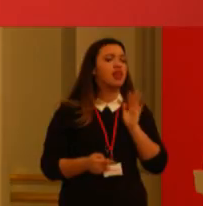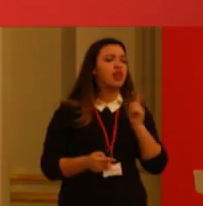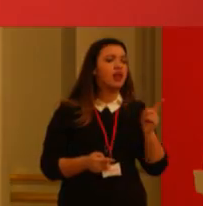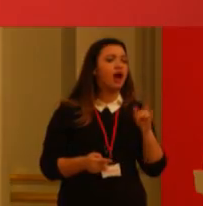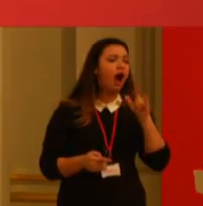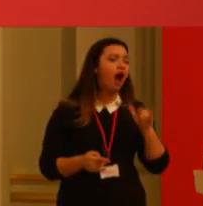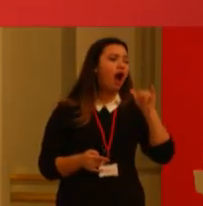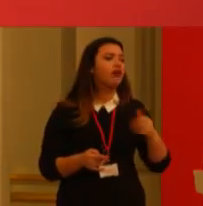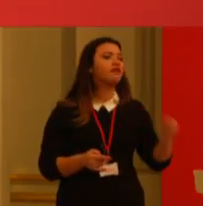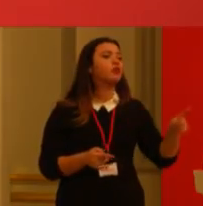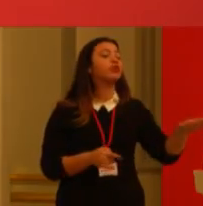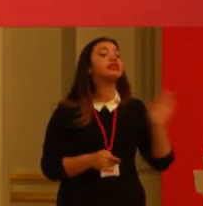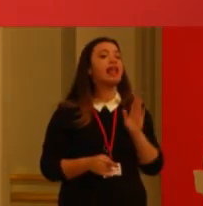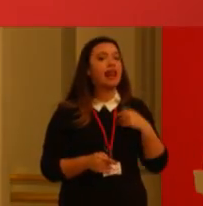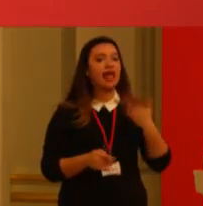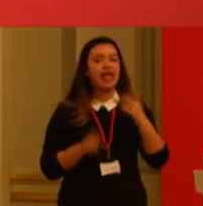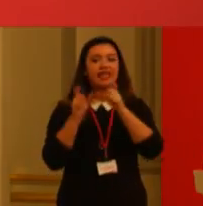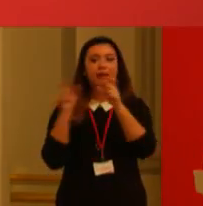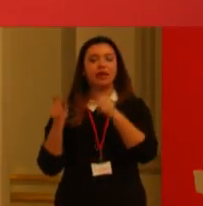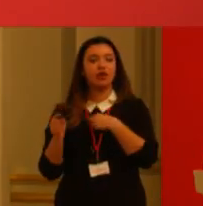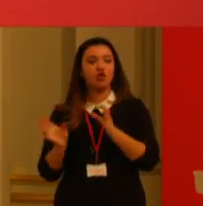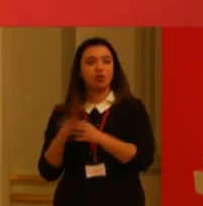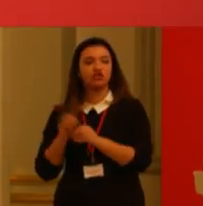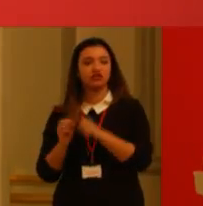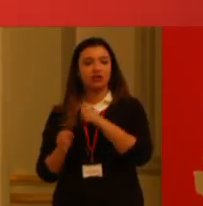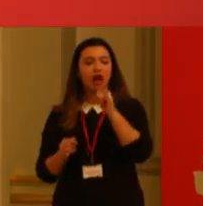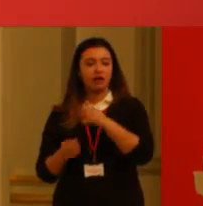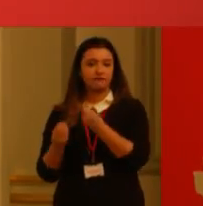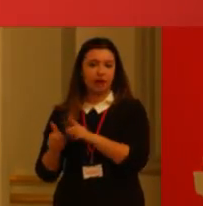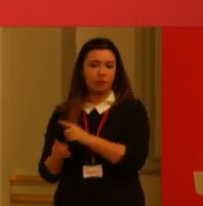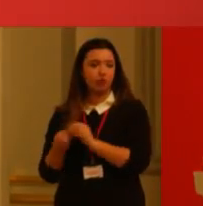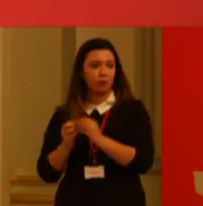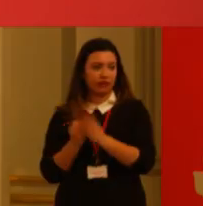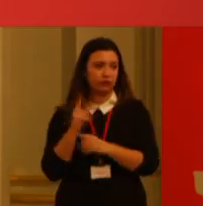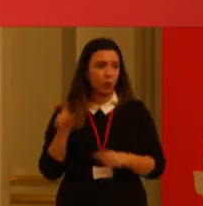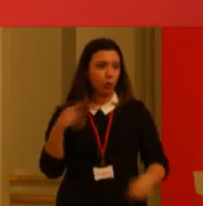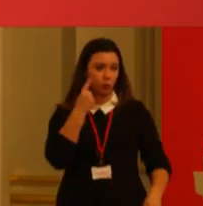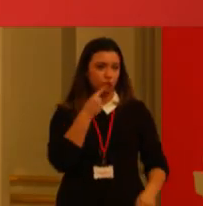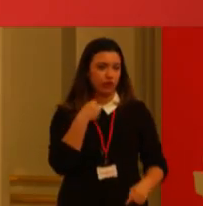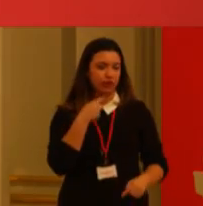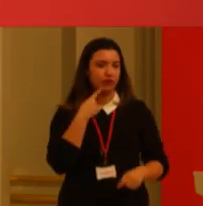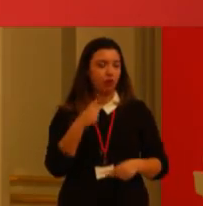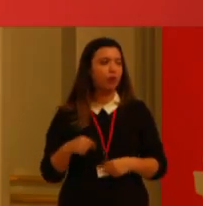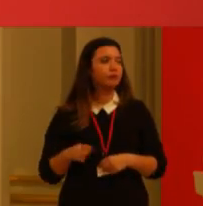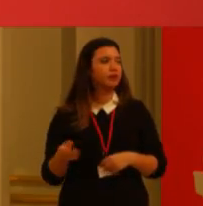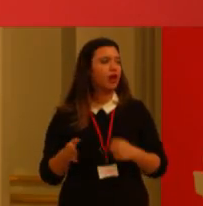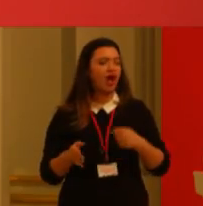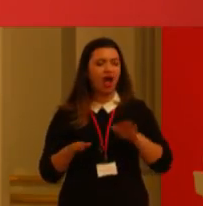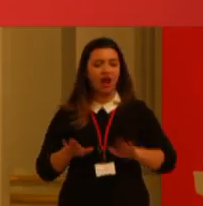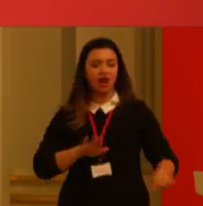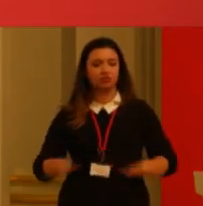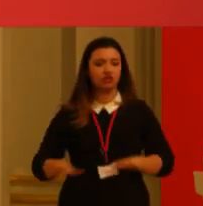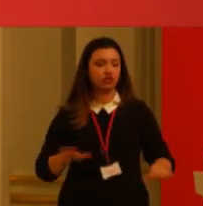not necessarily limited to the rights and privileges not granted to them, but these rights and privileges are not granted to the members of